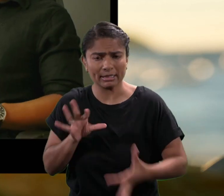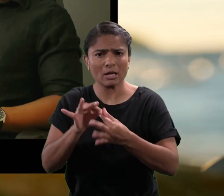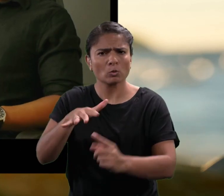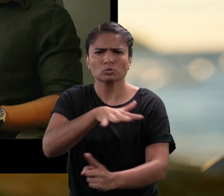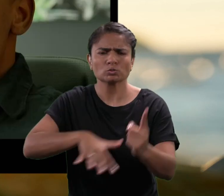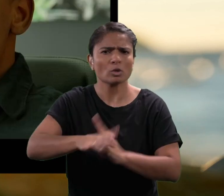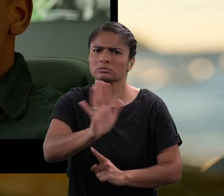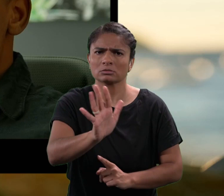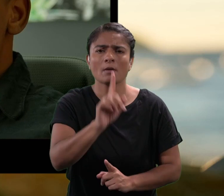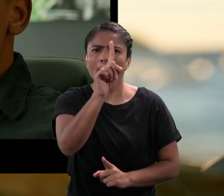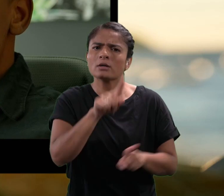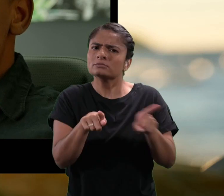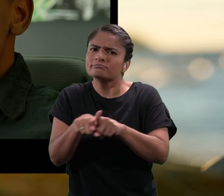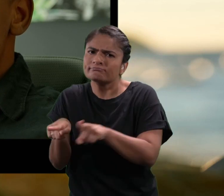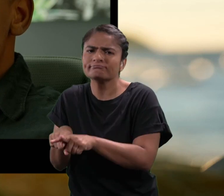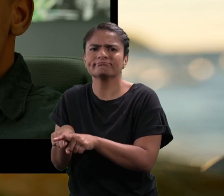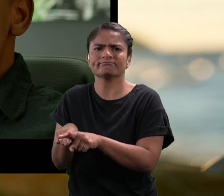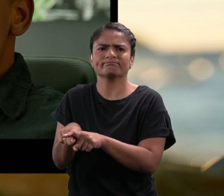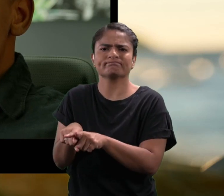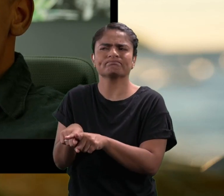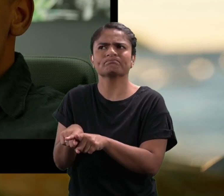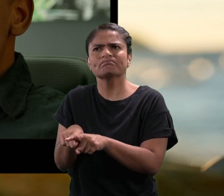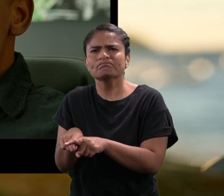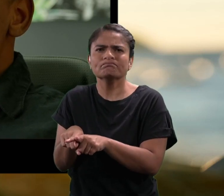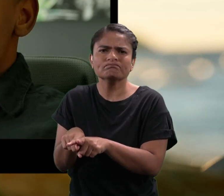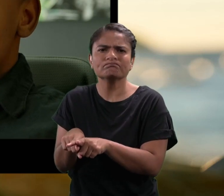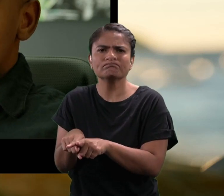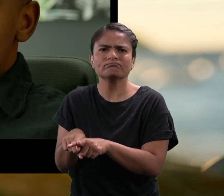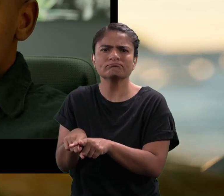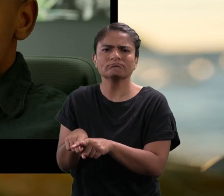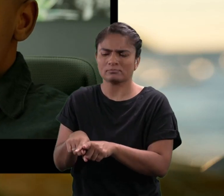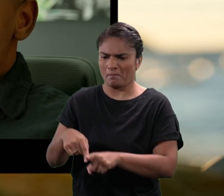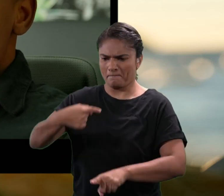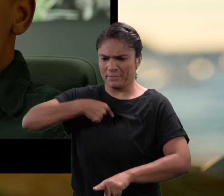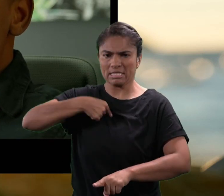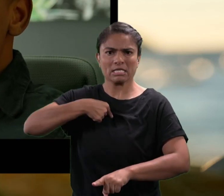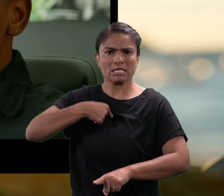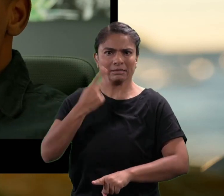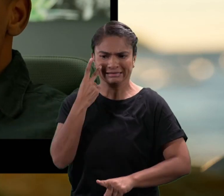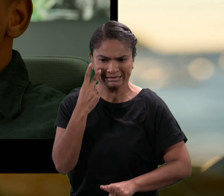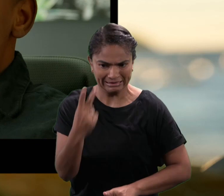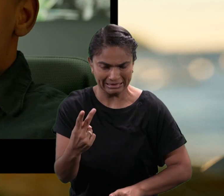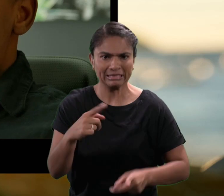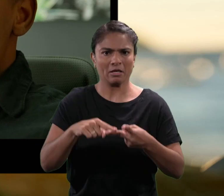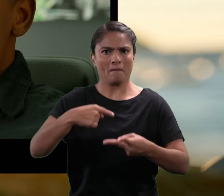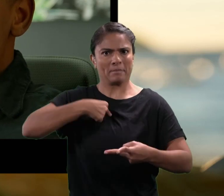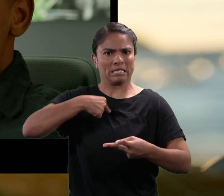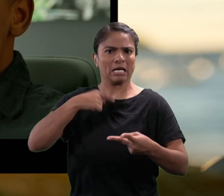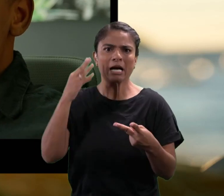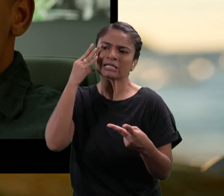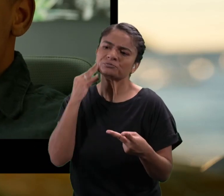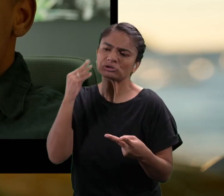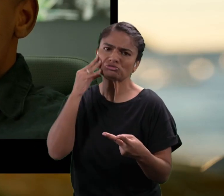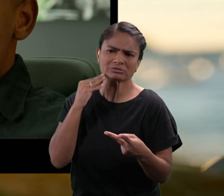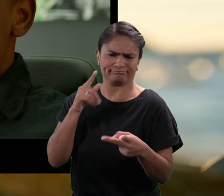to society, but also to speak about how I see and how I